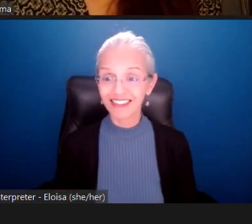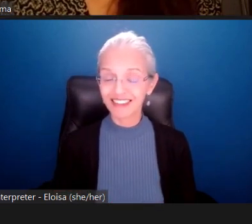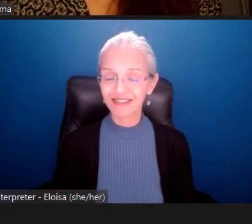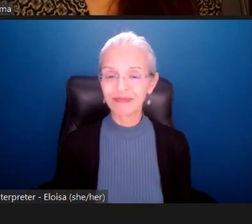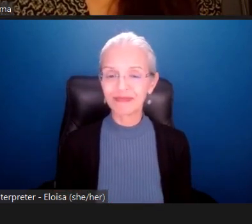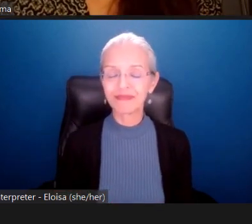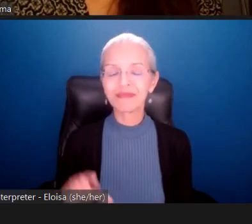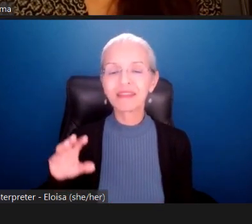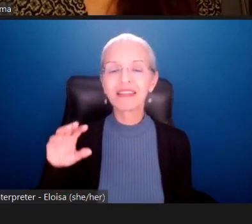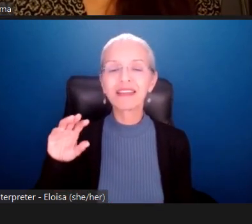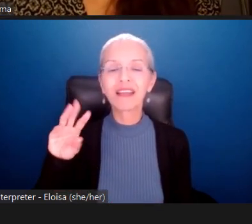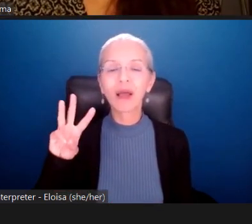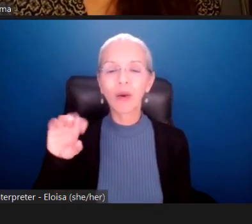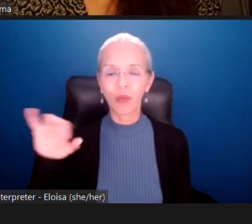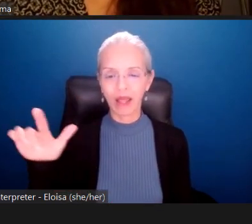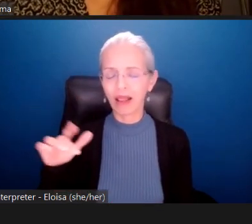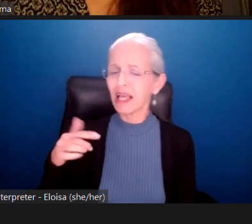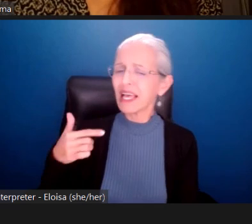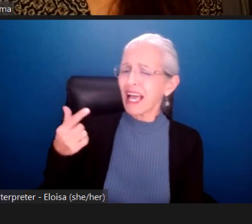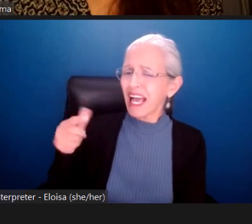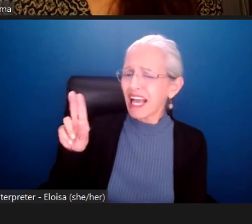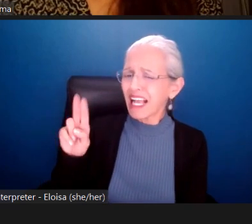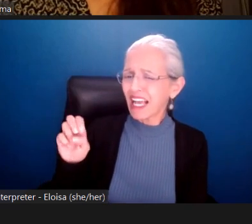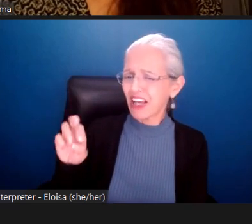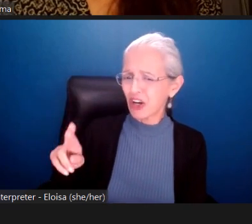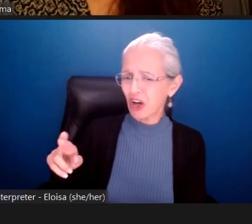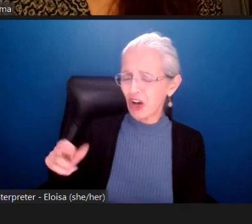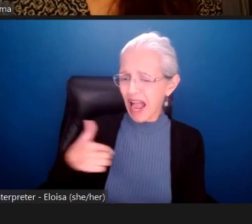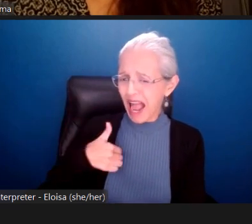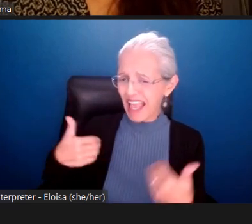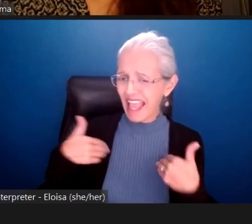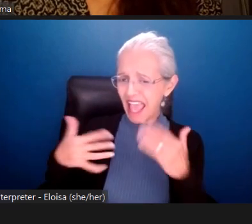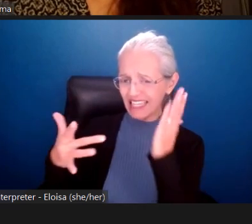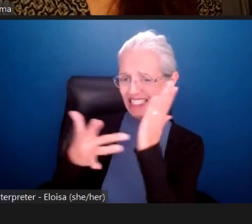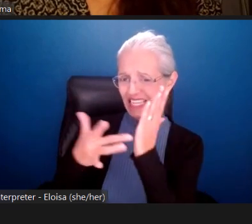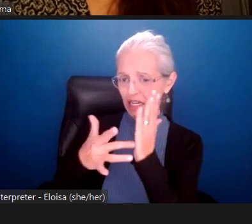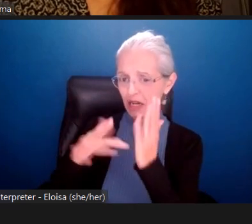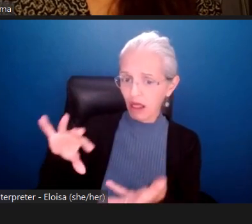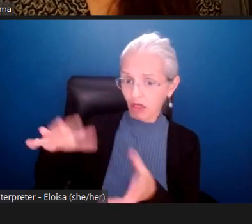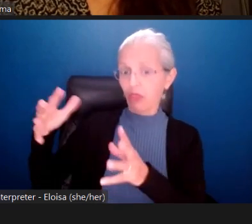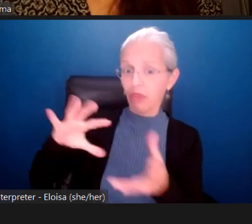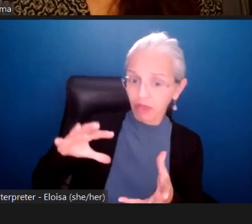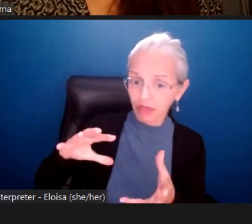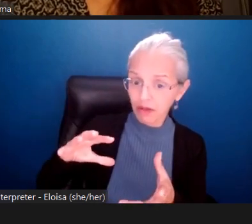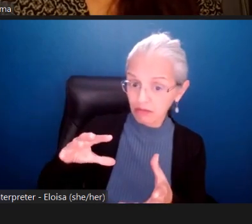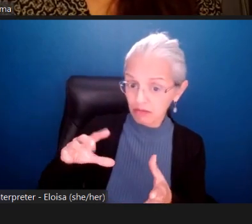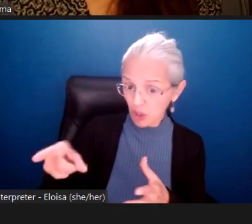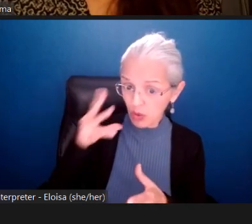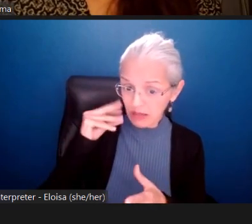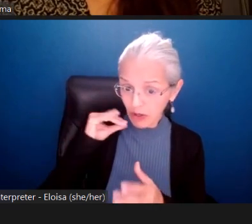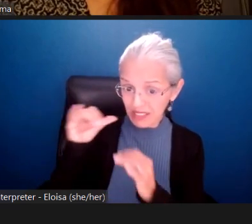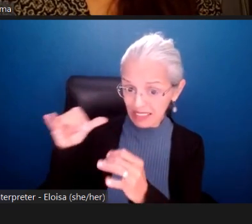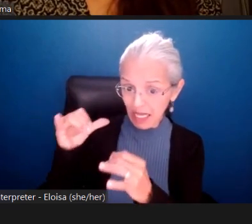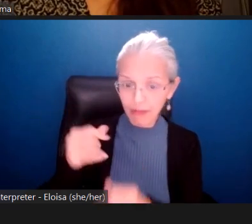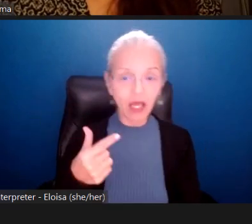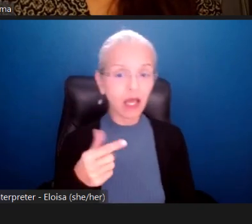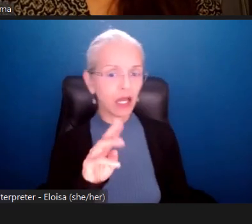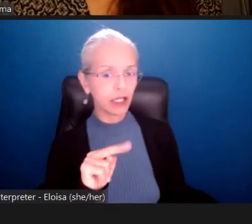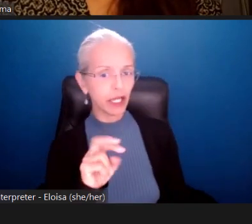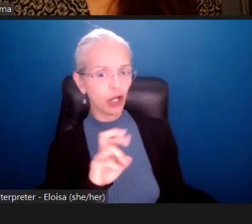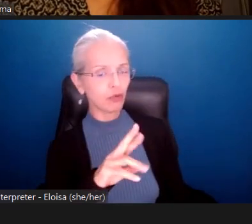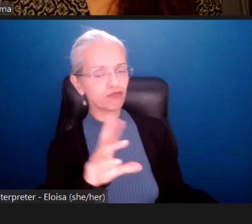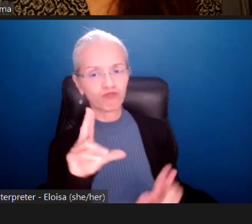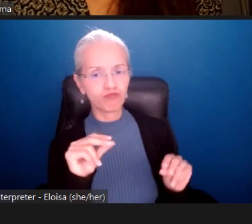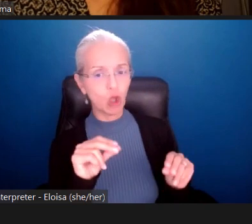Gunnar, I experienced a technological glitch just now. Did you? No, I think it was just on